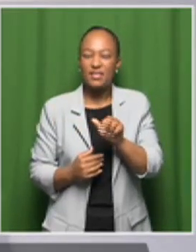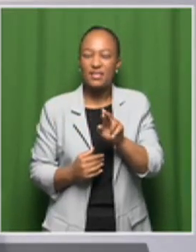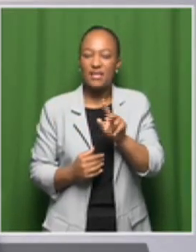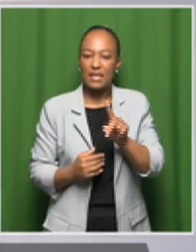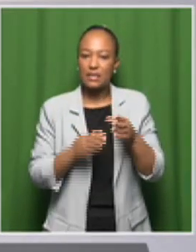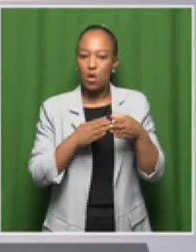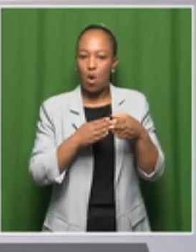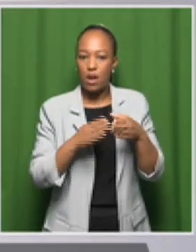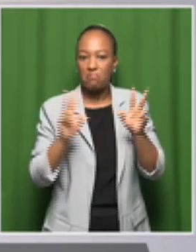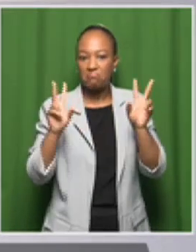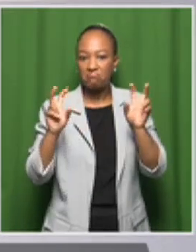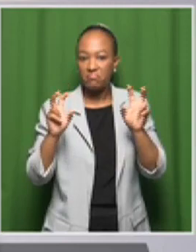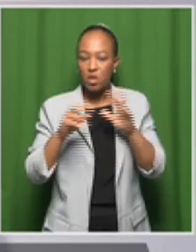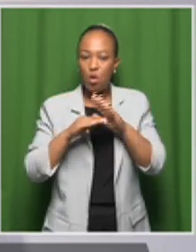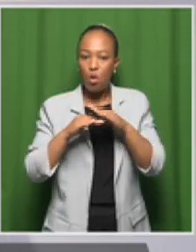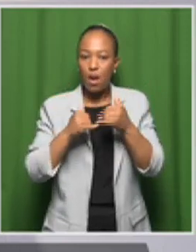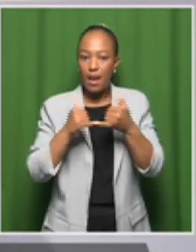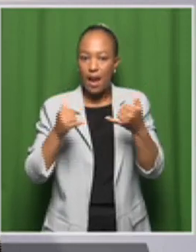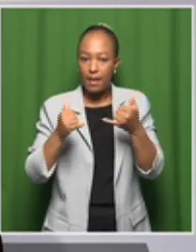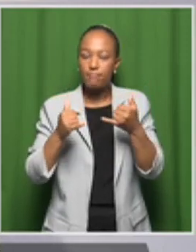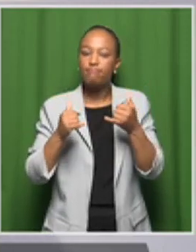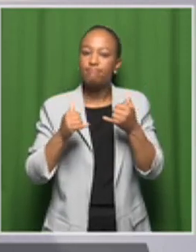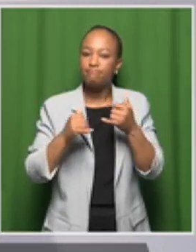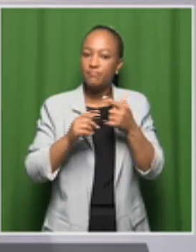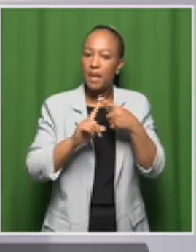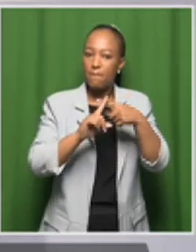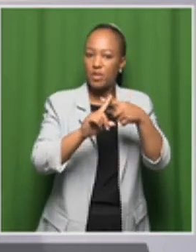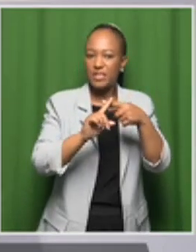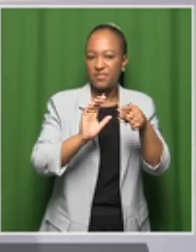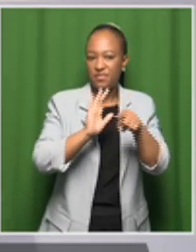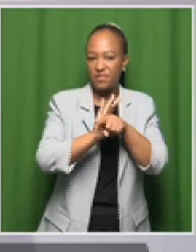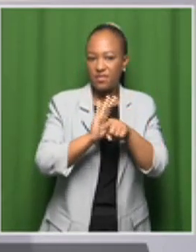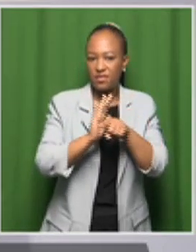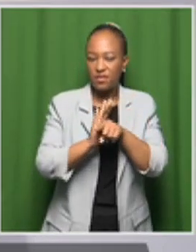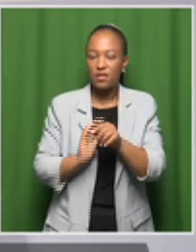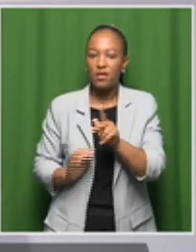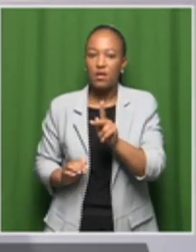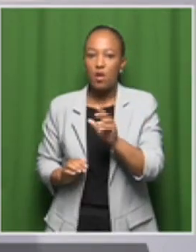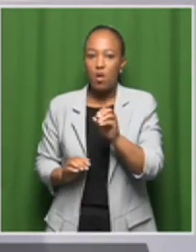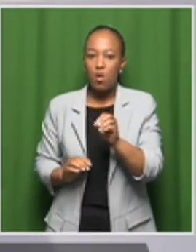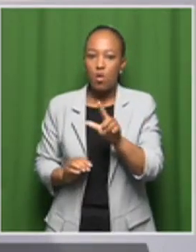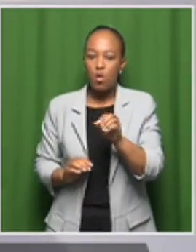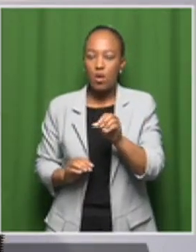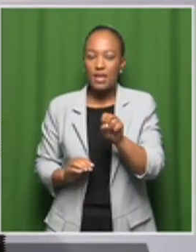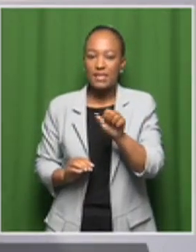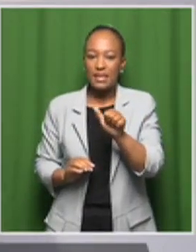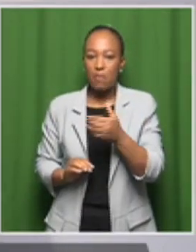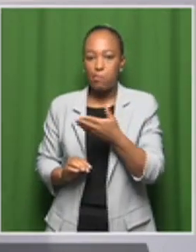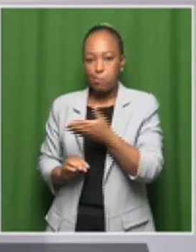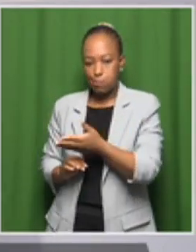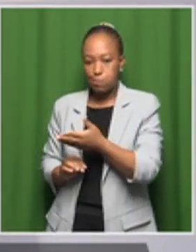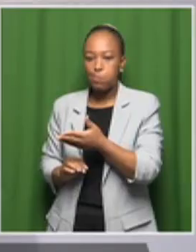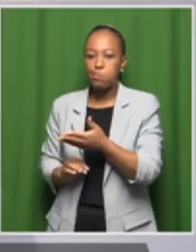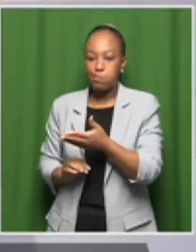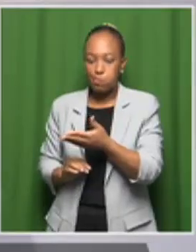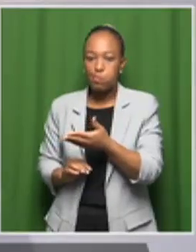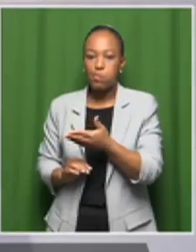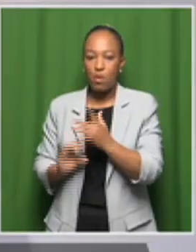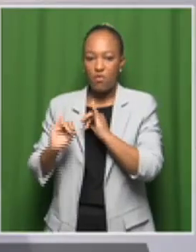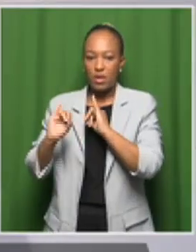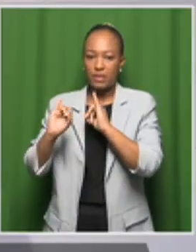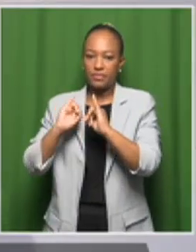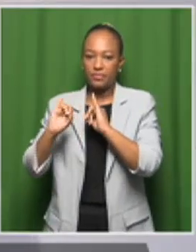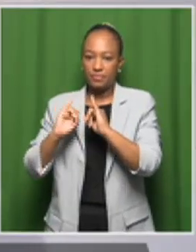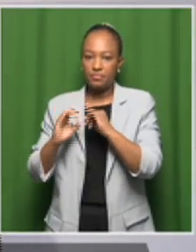of online trading. And today we are joined by Kolisa Tsingwa. There's a lots